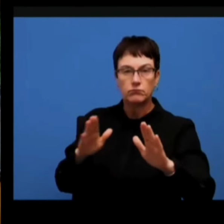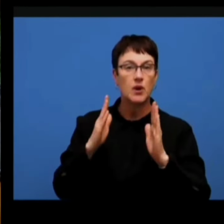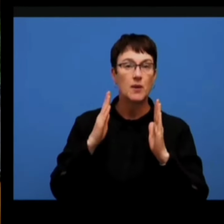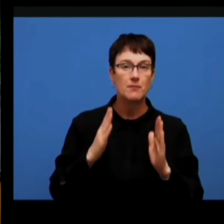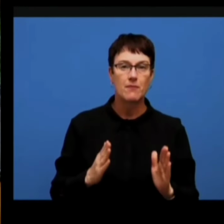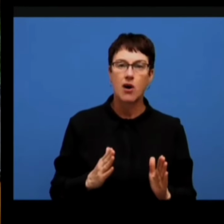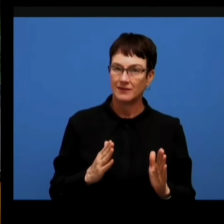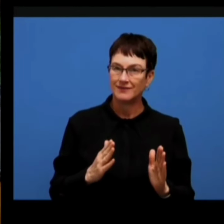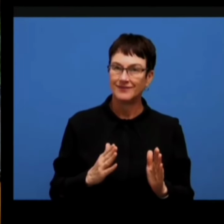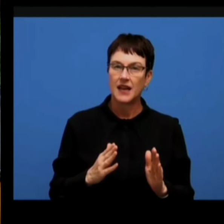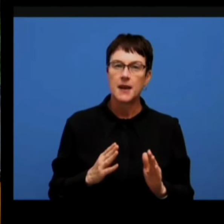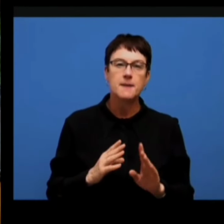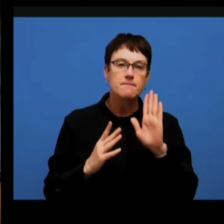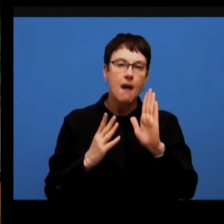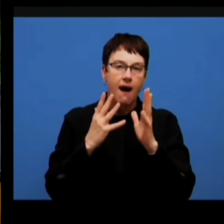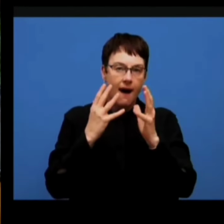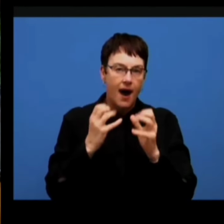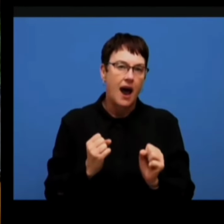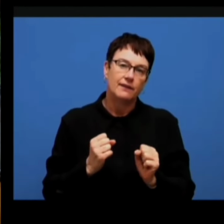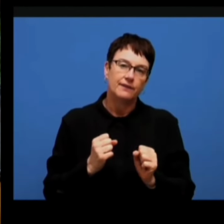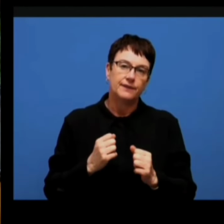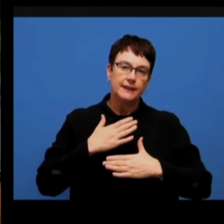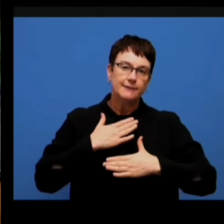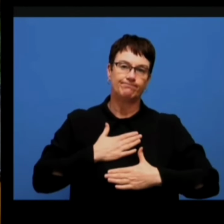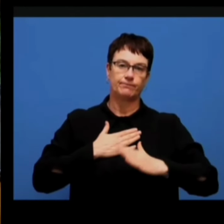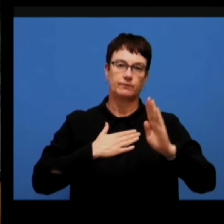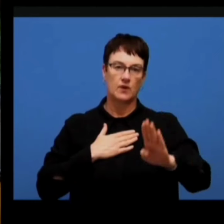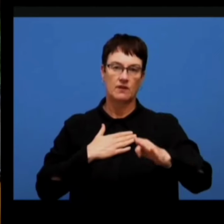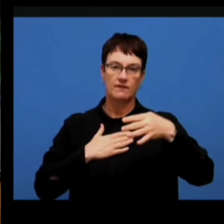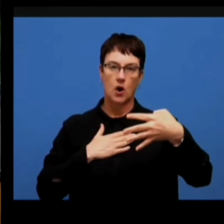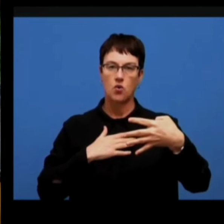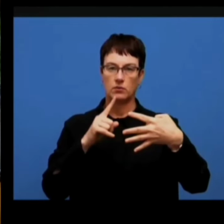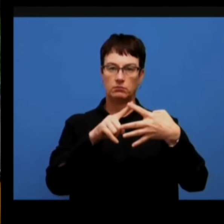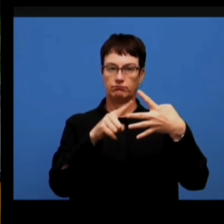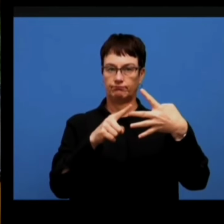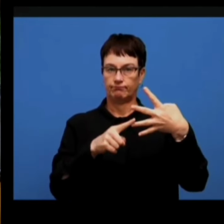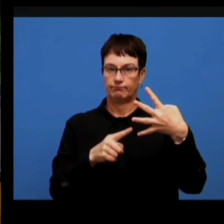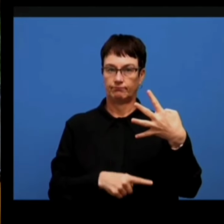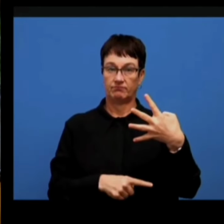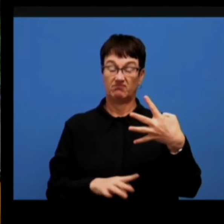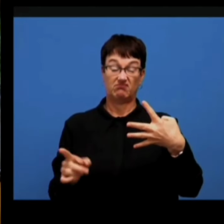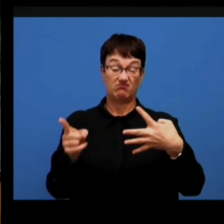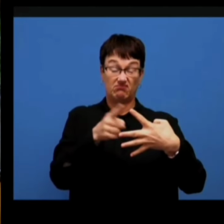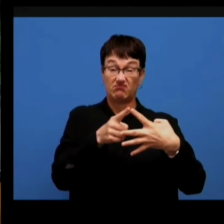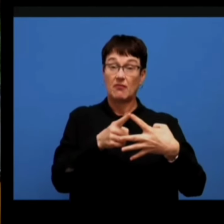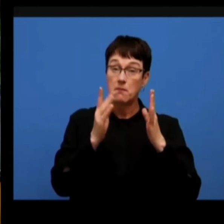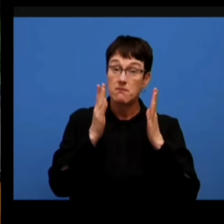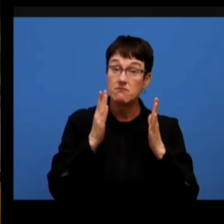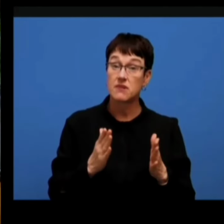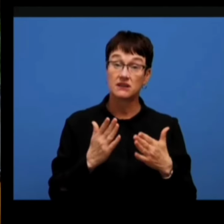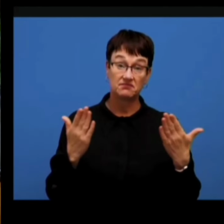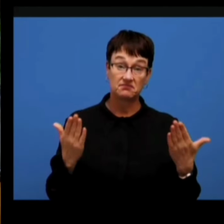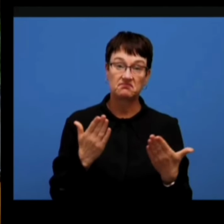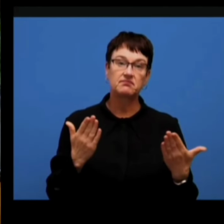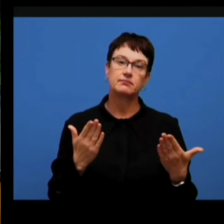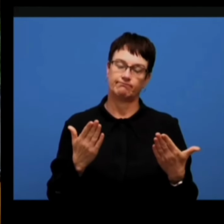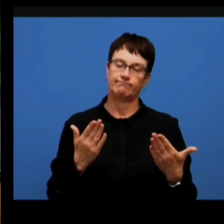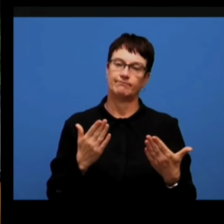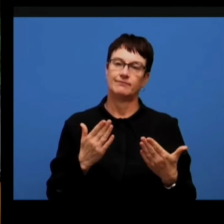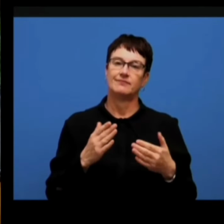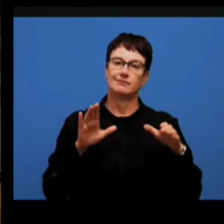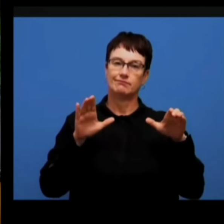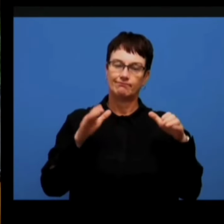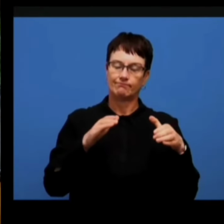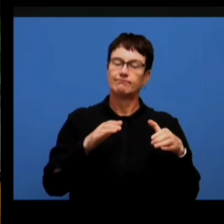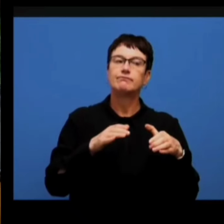Firstly, building coalitions of states inside the United Nations system, across the Security Council, the General Assembly, and